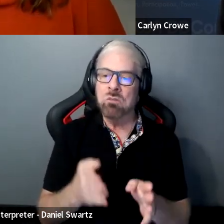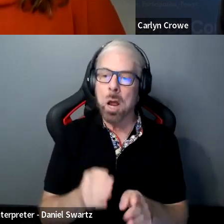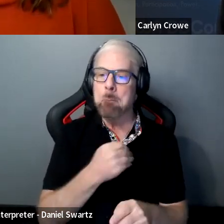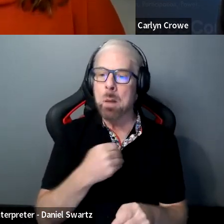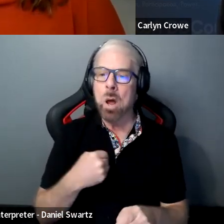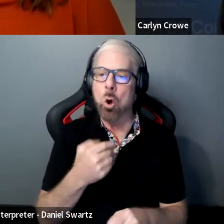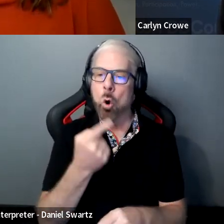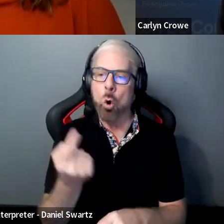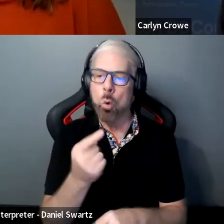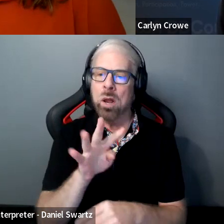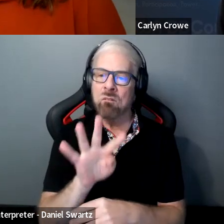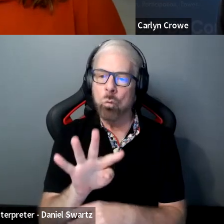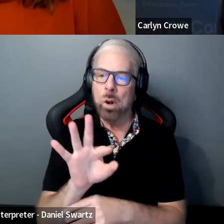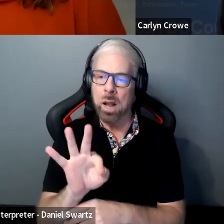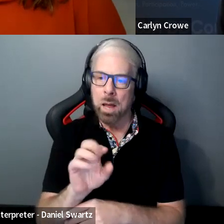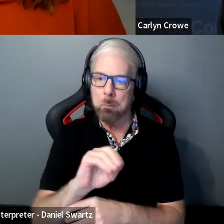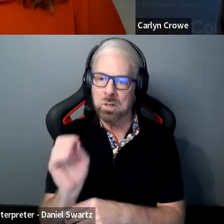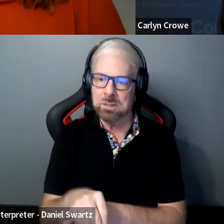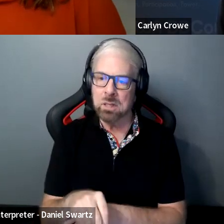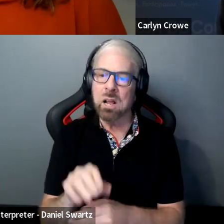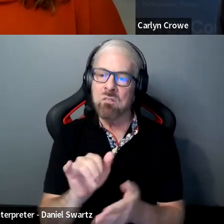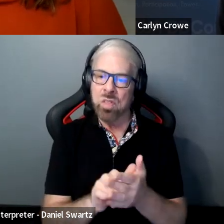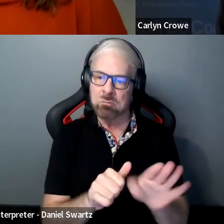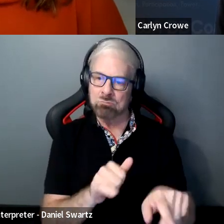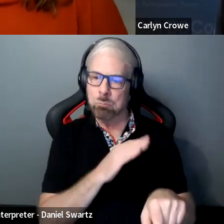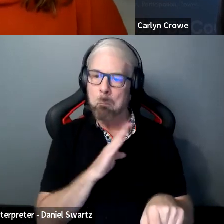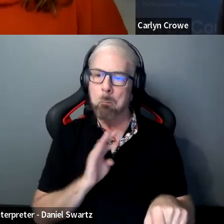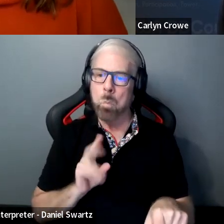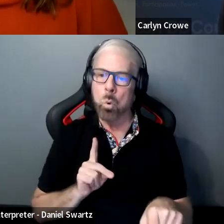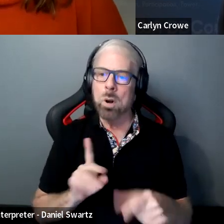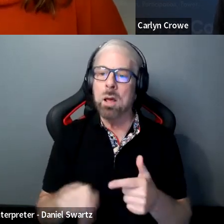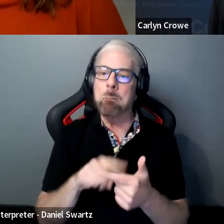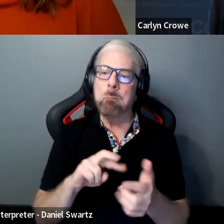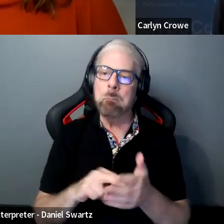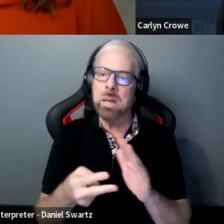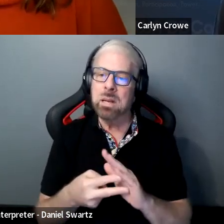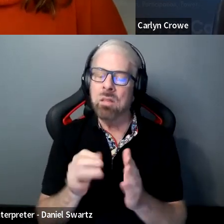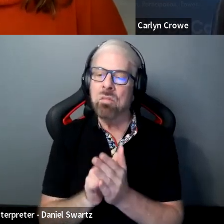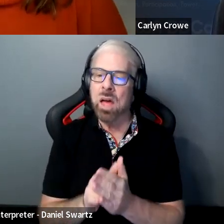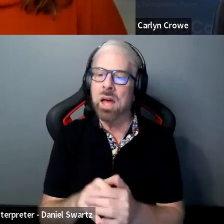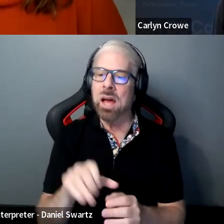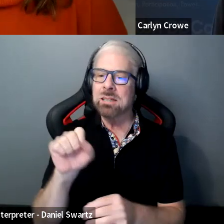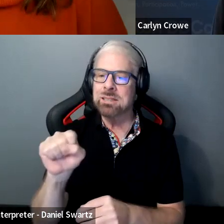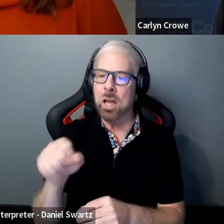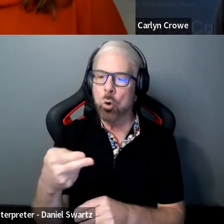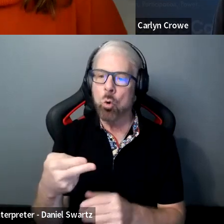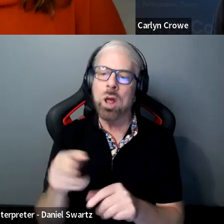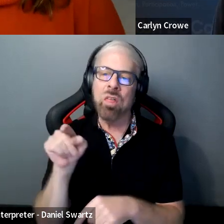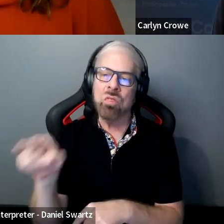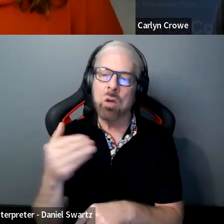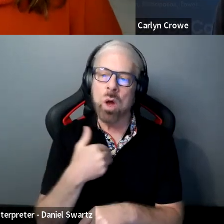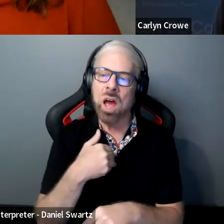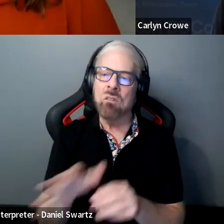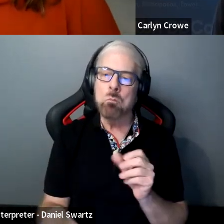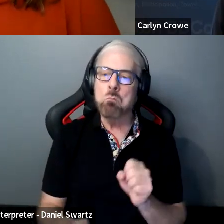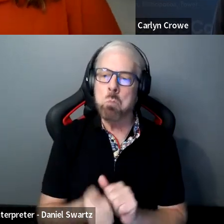being 49% of the board. So that means stakeholders would have the majority of board